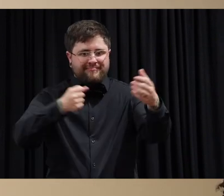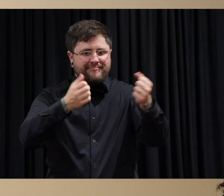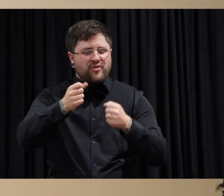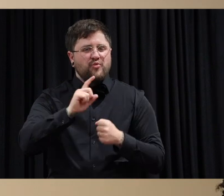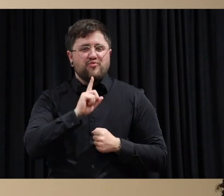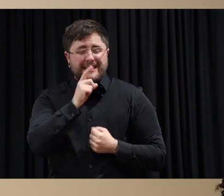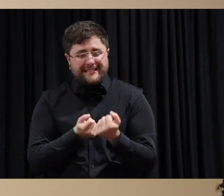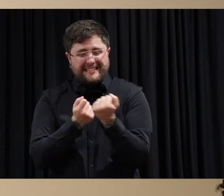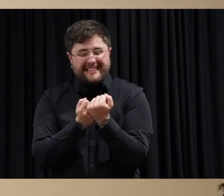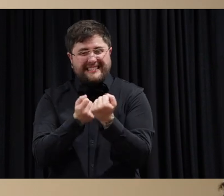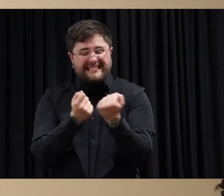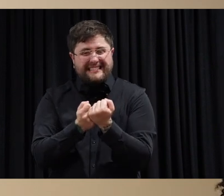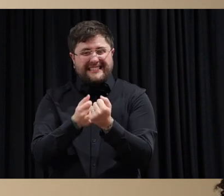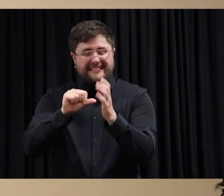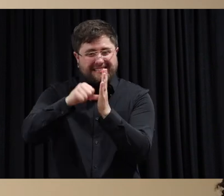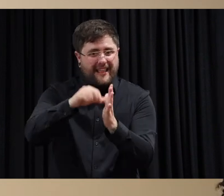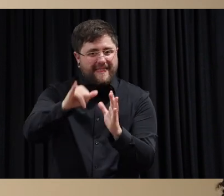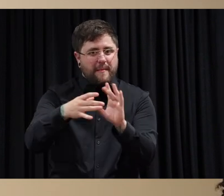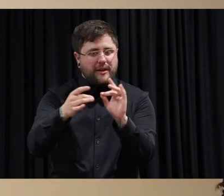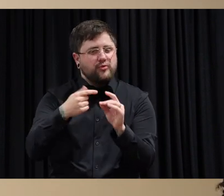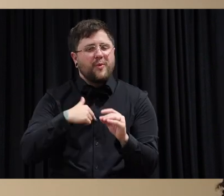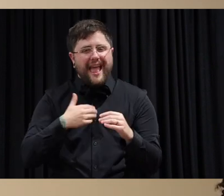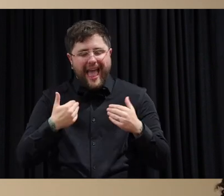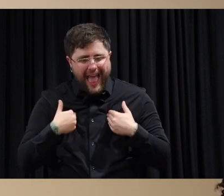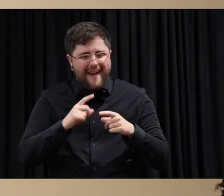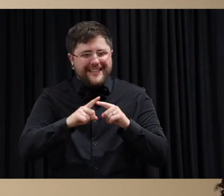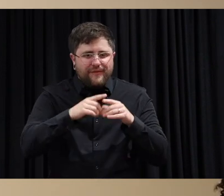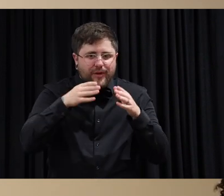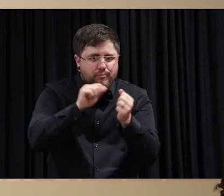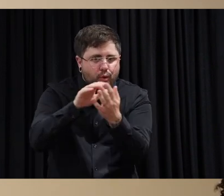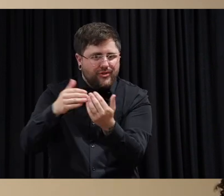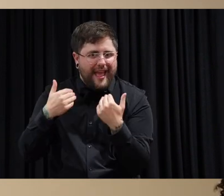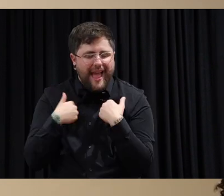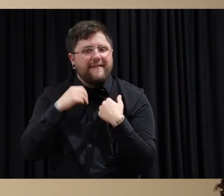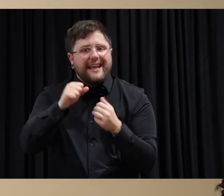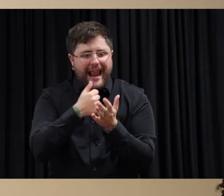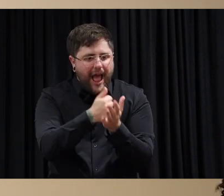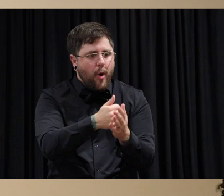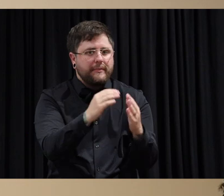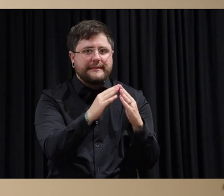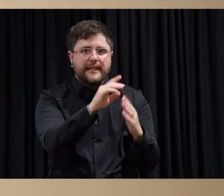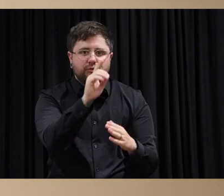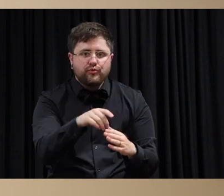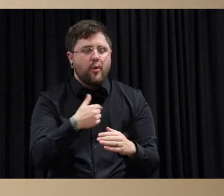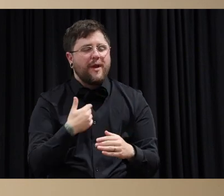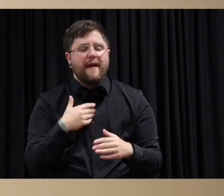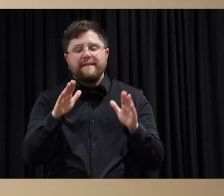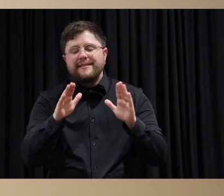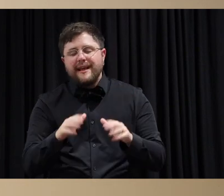the same message that yeah, there are pathways. There are absolutely programs and pathways that can help. City of Detroit did a fantastic down payment assistance